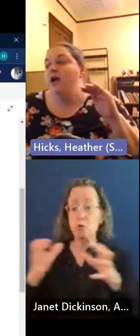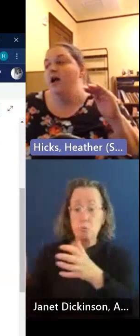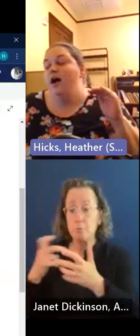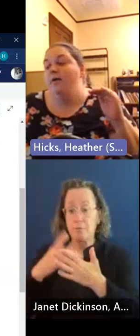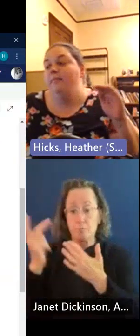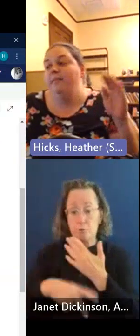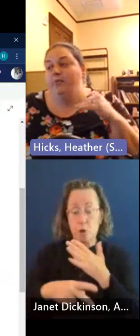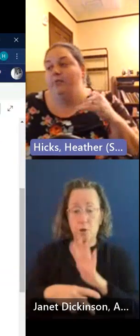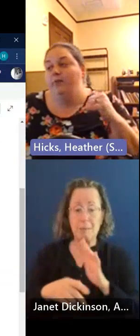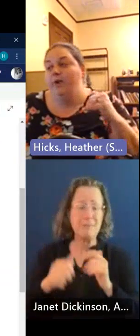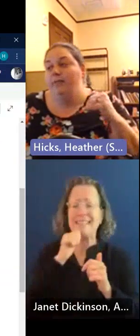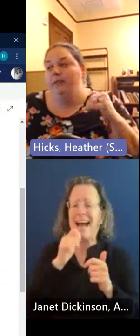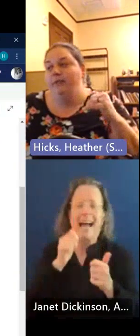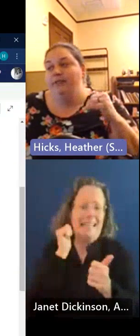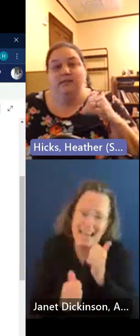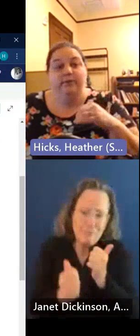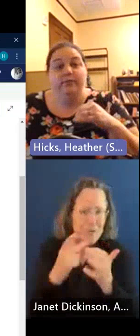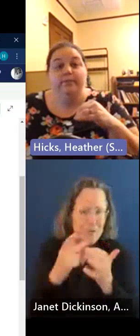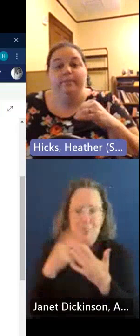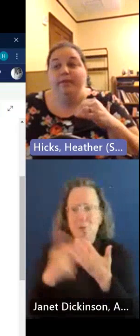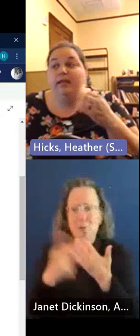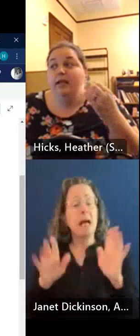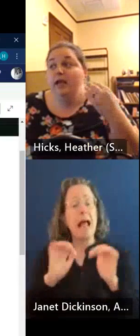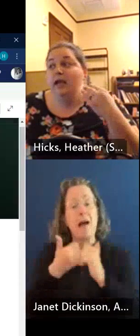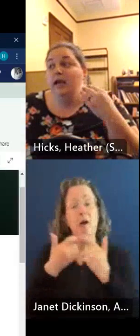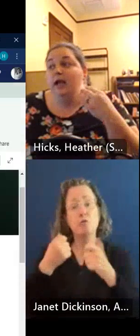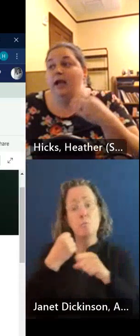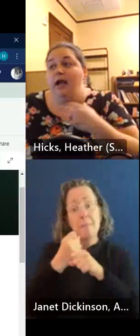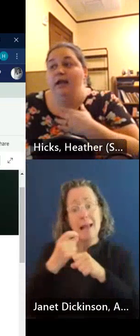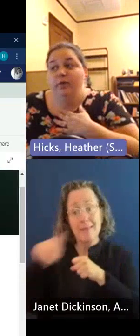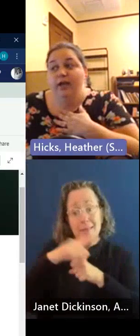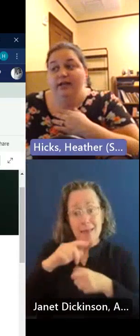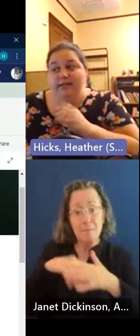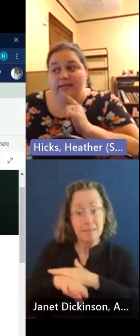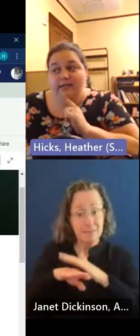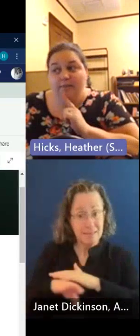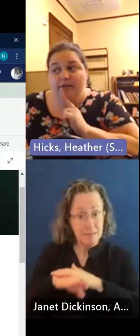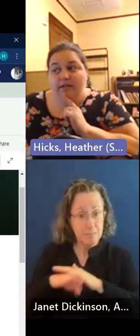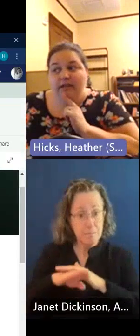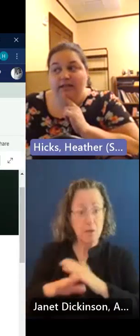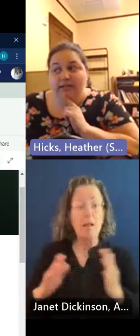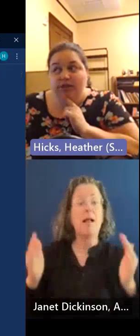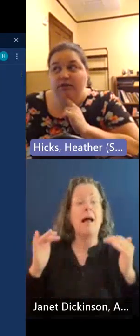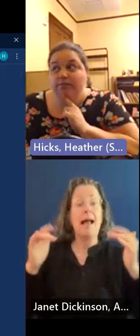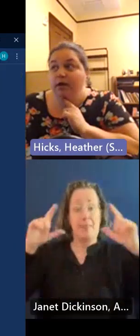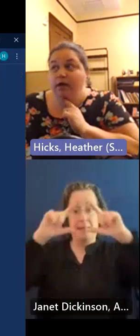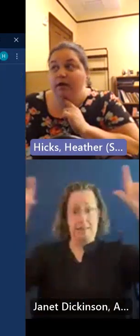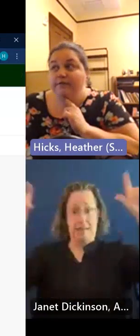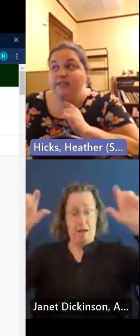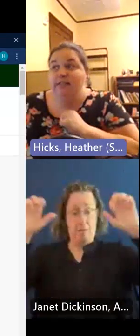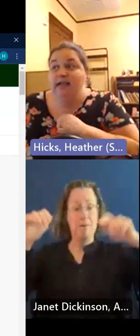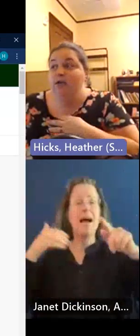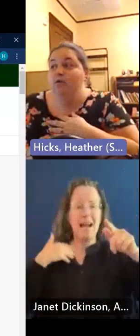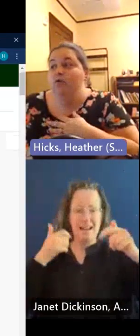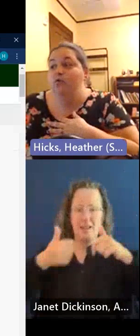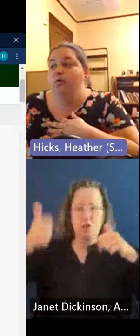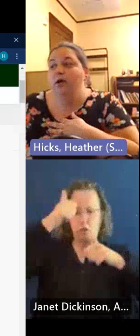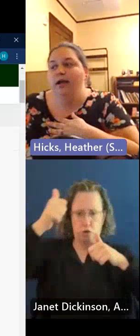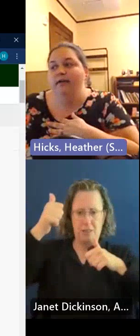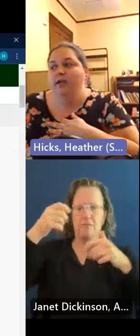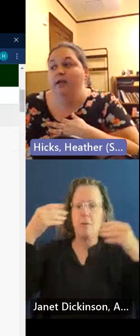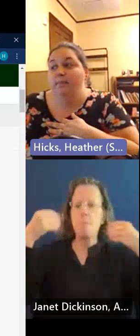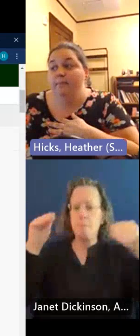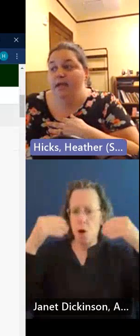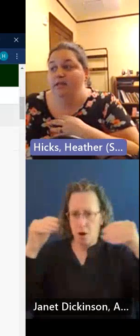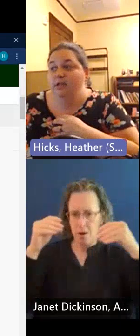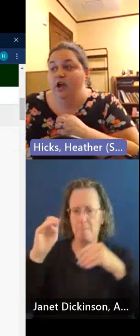clear, and what might make them accessible. As well as at the top, there's a link to the Chief Marketing Office's site, who